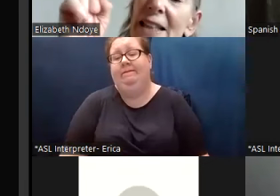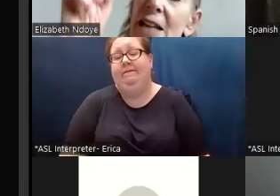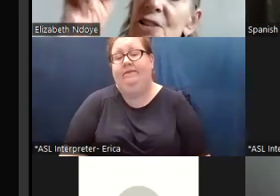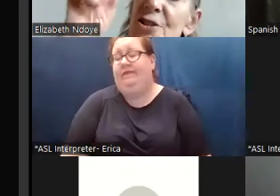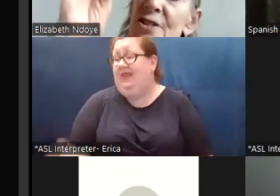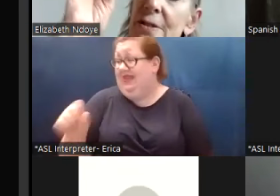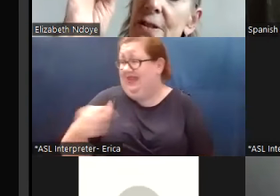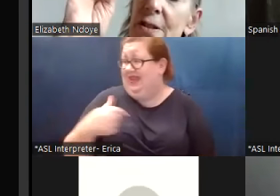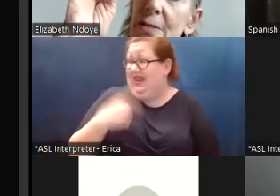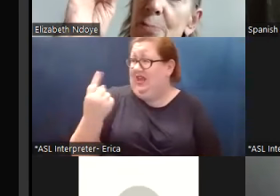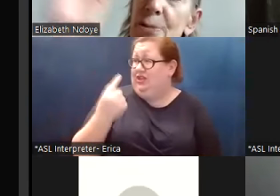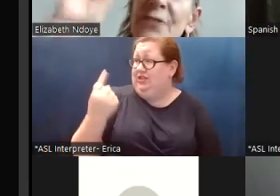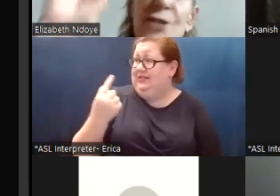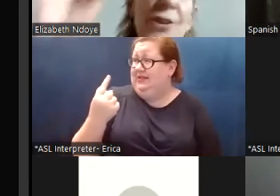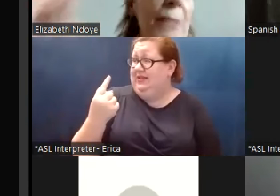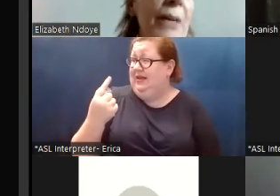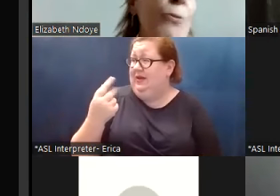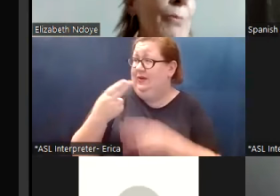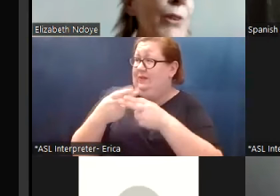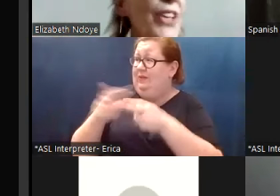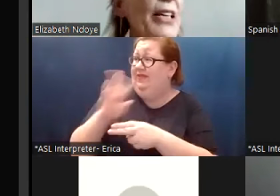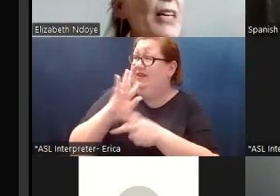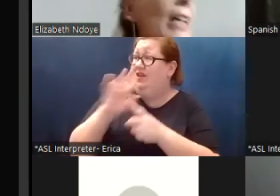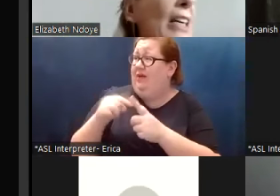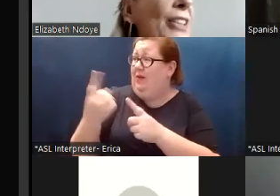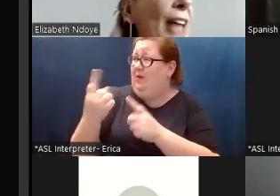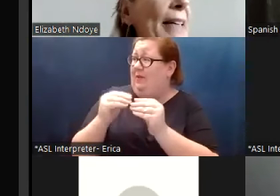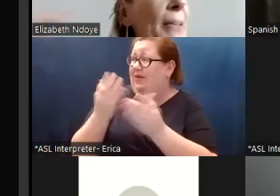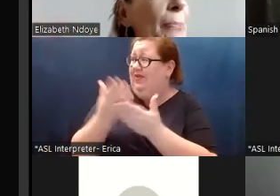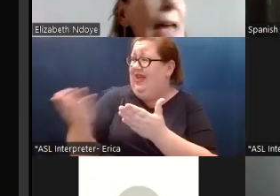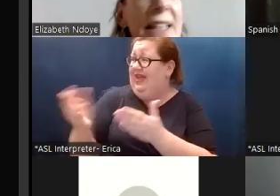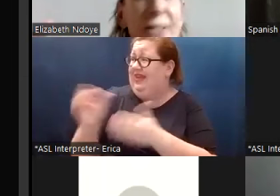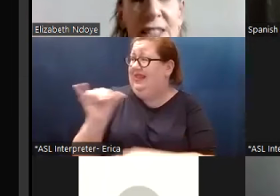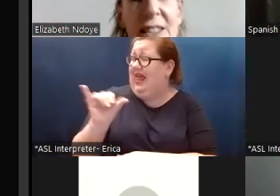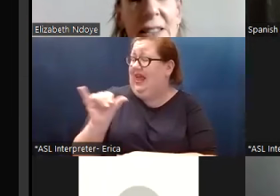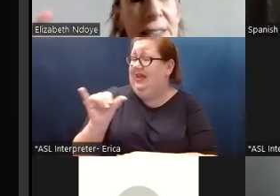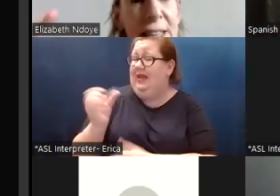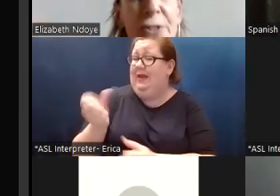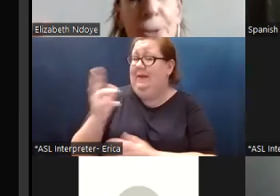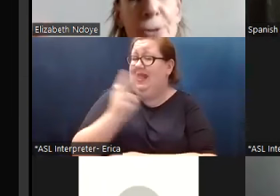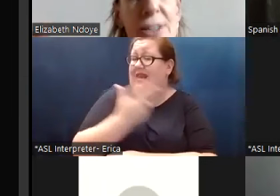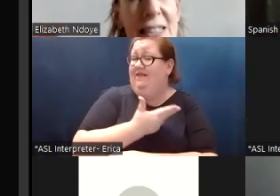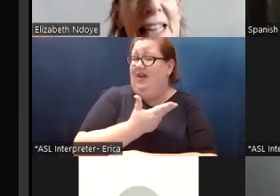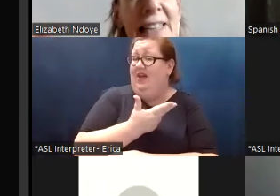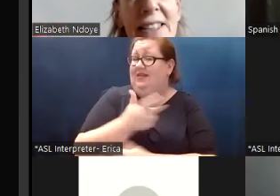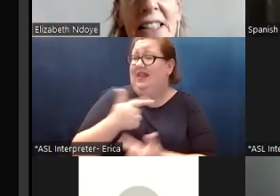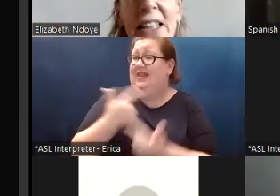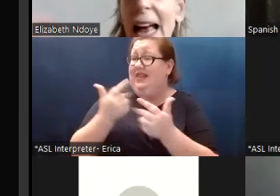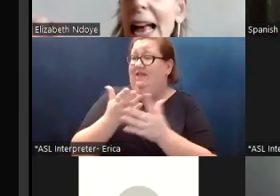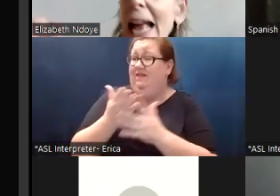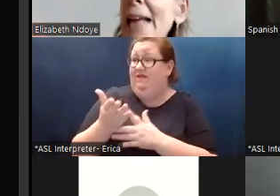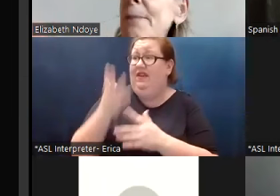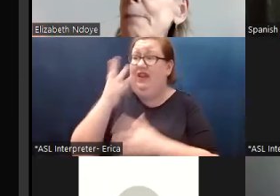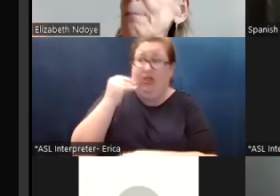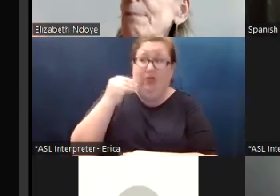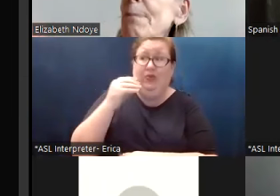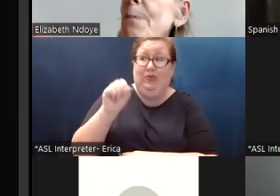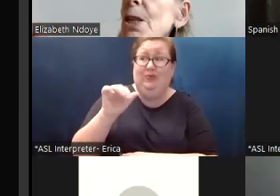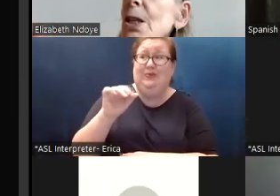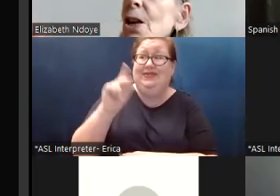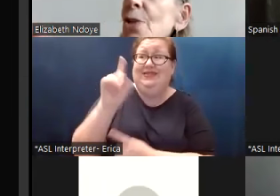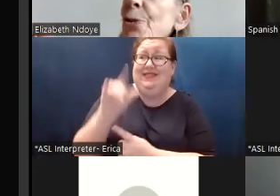I just briefly talk about one more thing? Like many of us lived through Sandy,